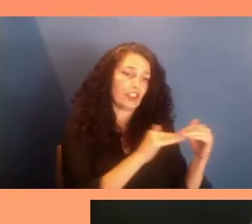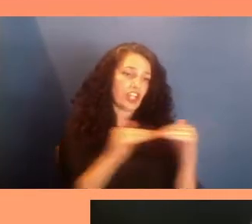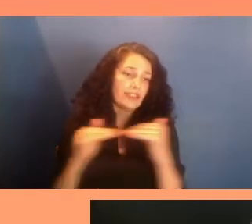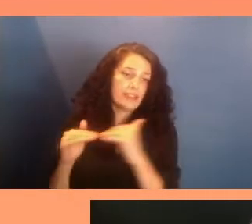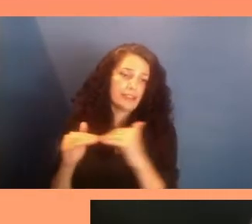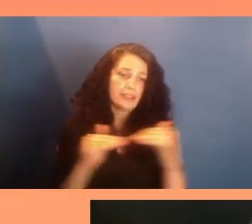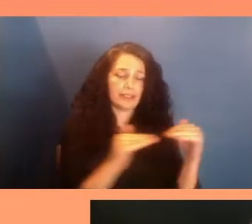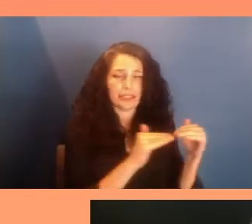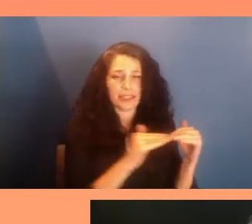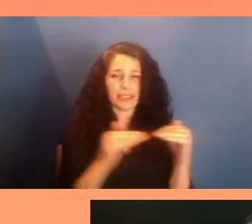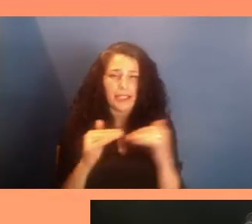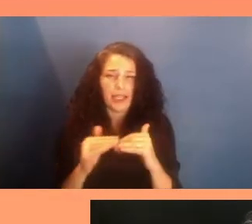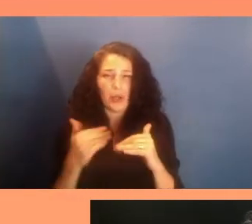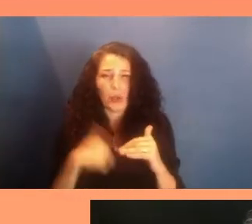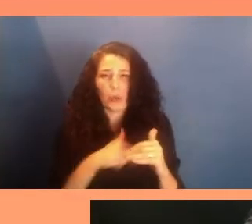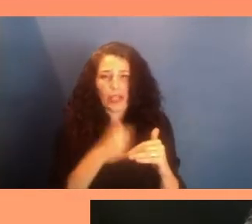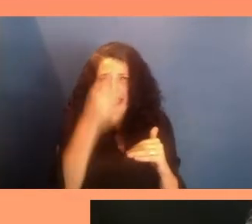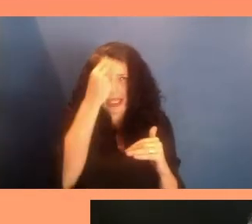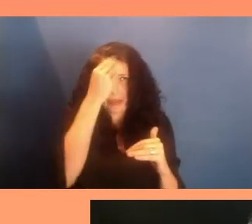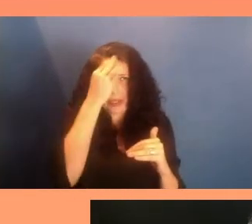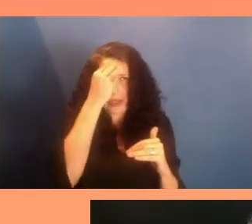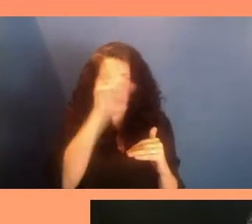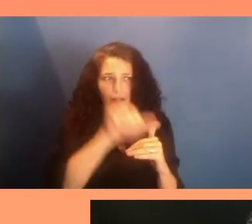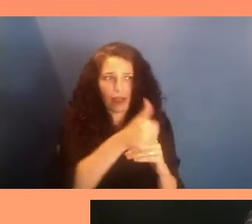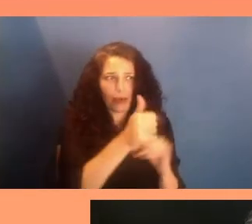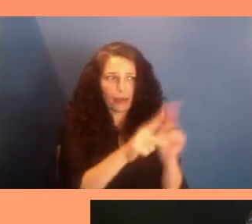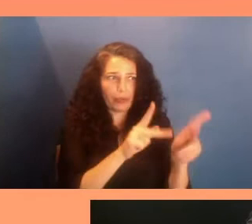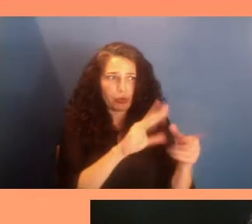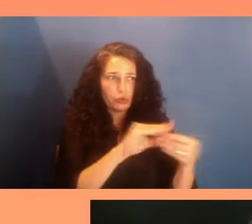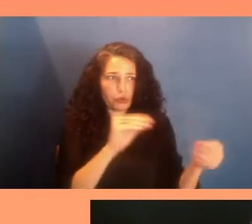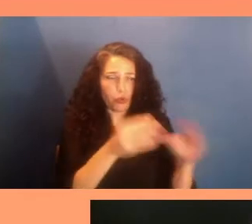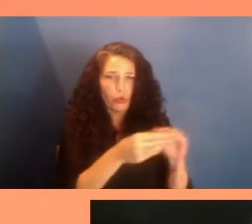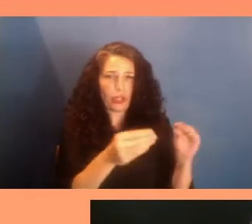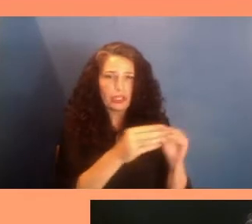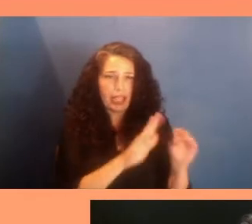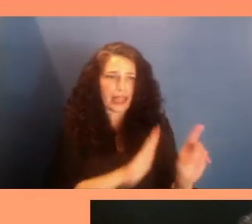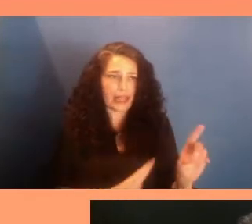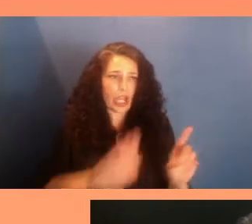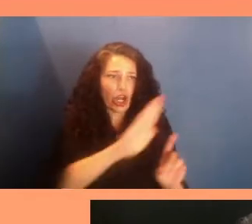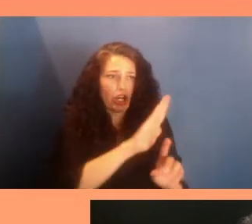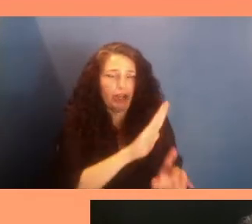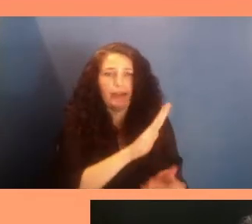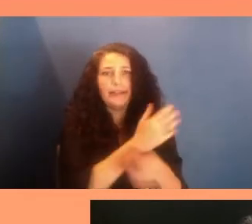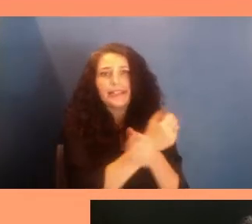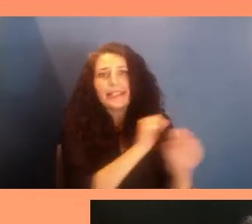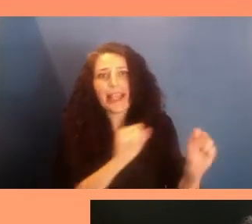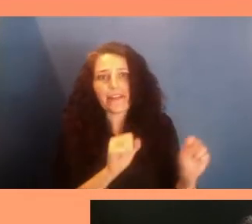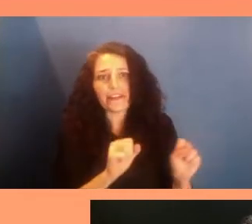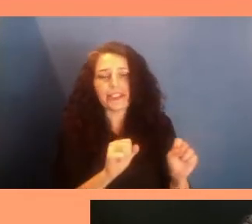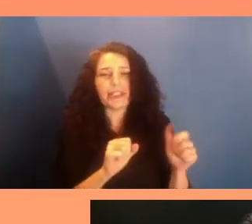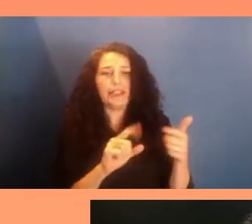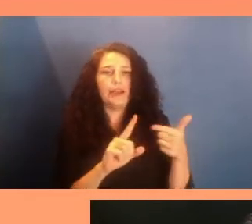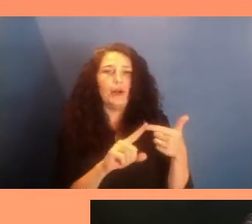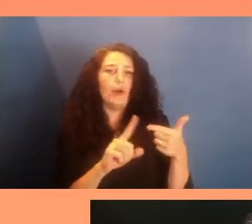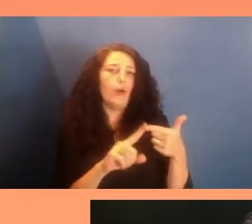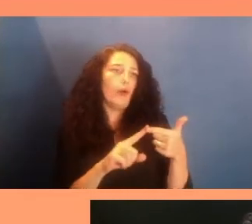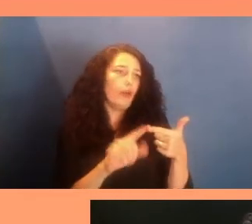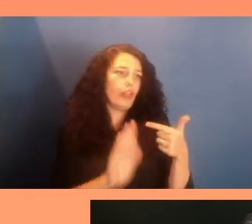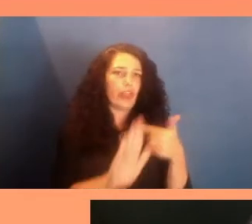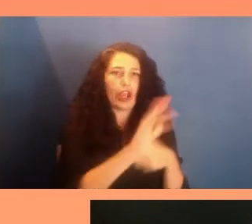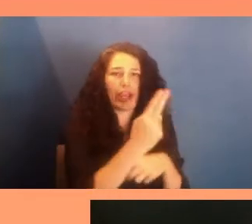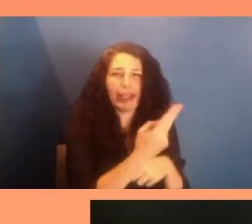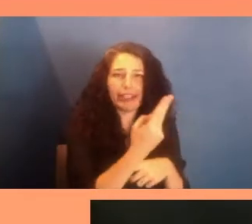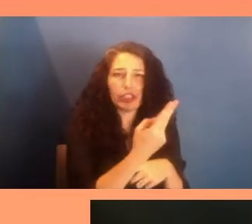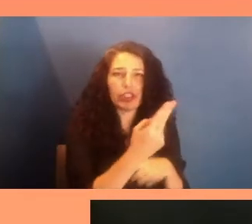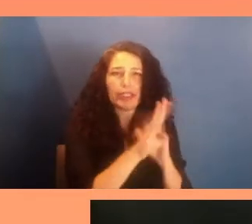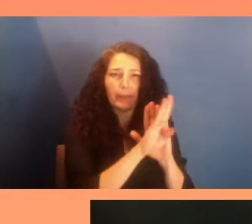people's stories, we have to be thinking first and foremost about their particular safety, their particular, sort of like history and where they come